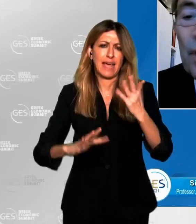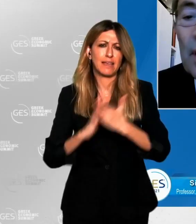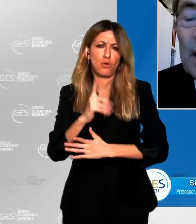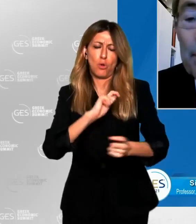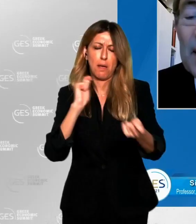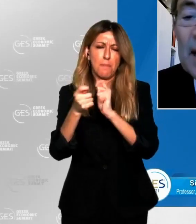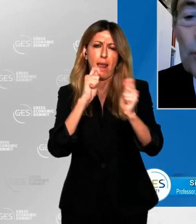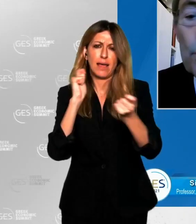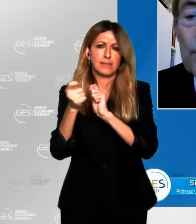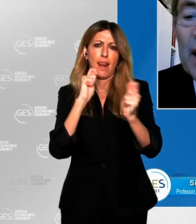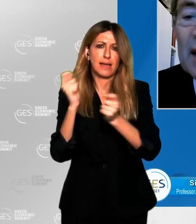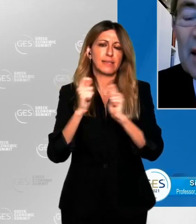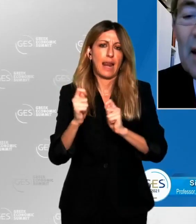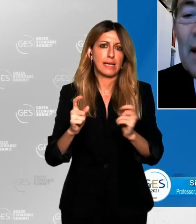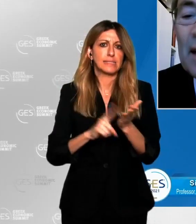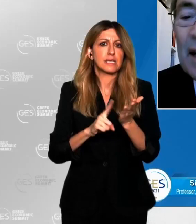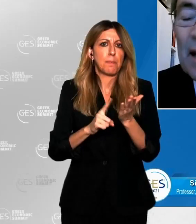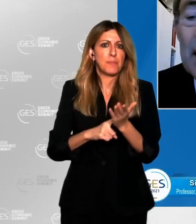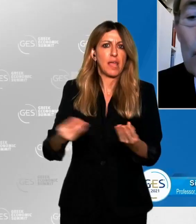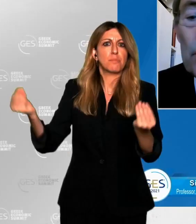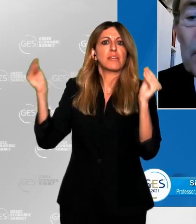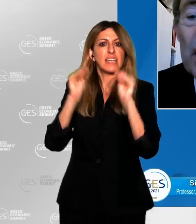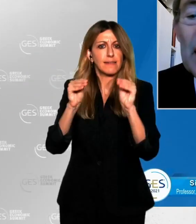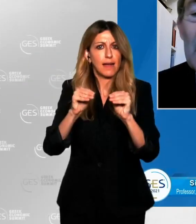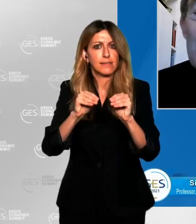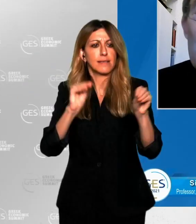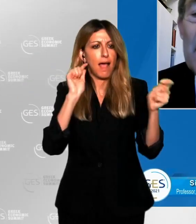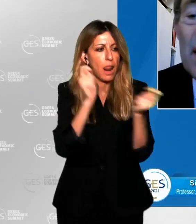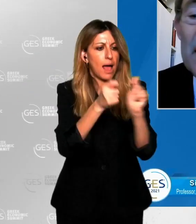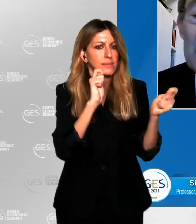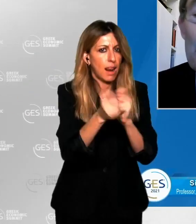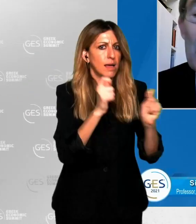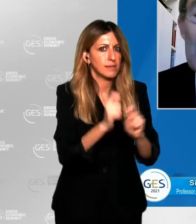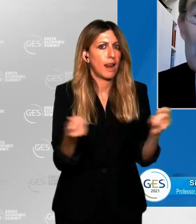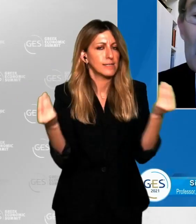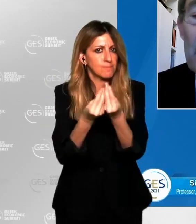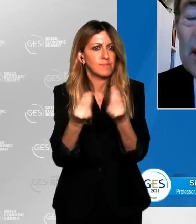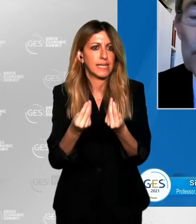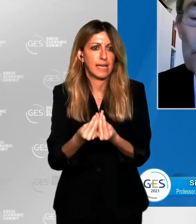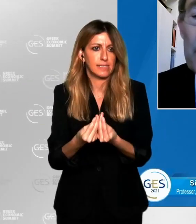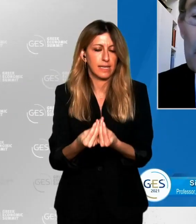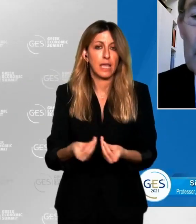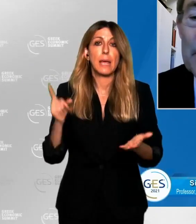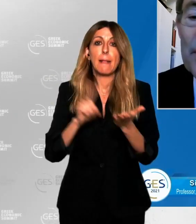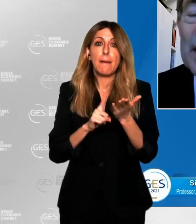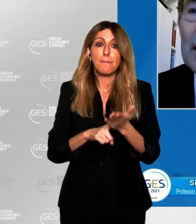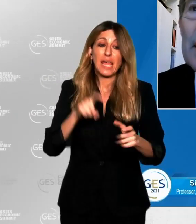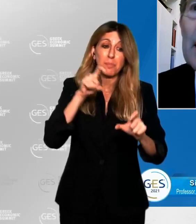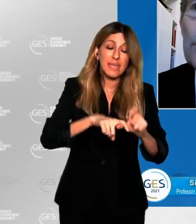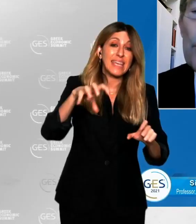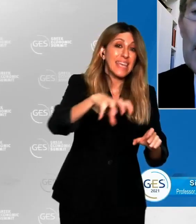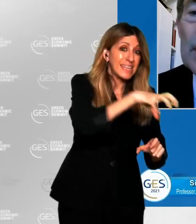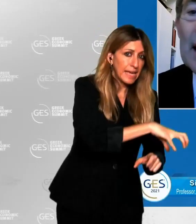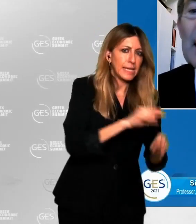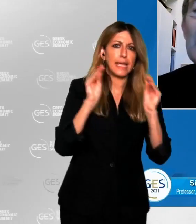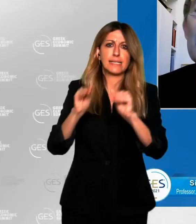onto companies how to provide their own training. This is something that Greece is not doing very well, I'm afraid,